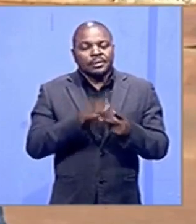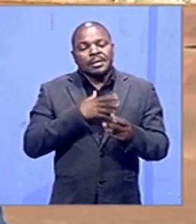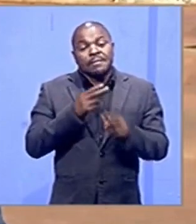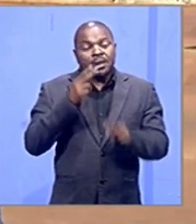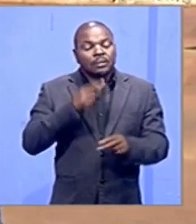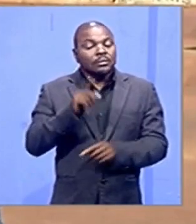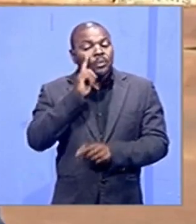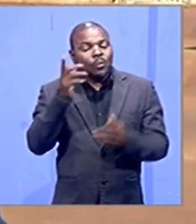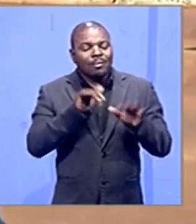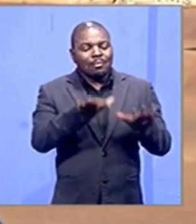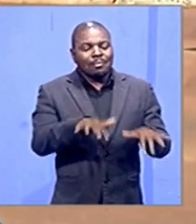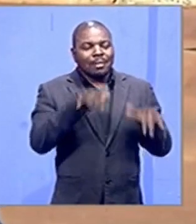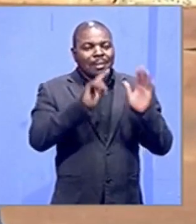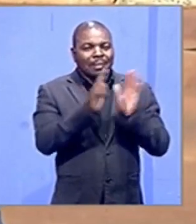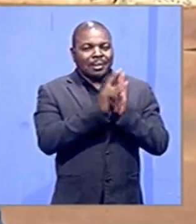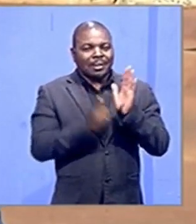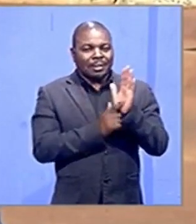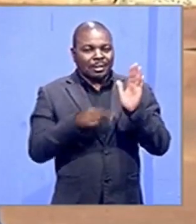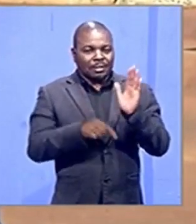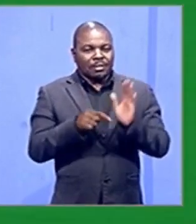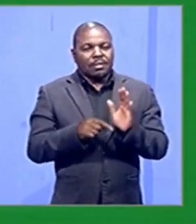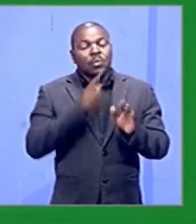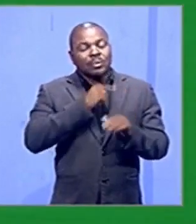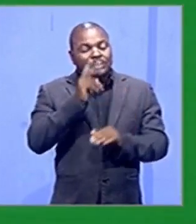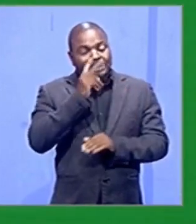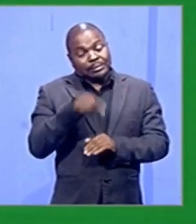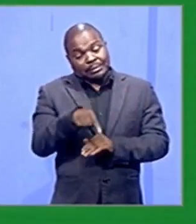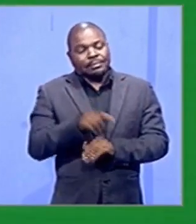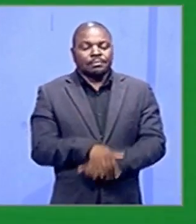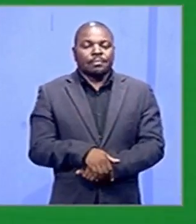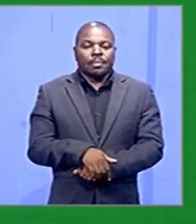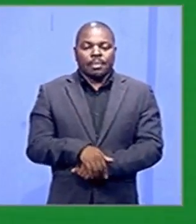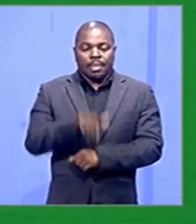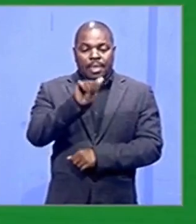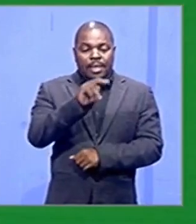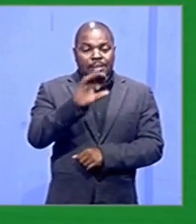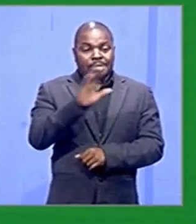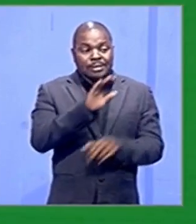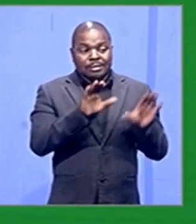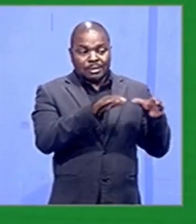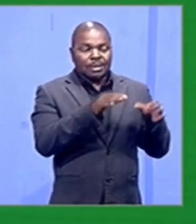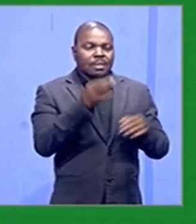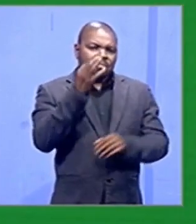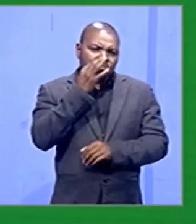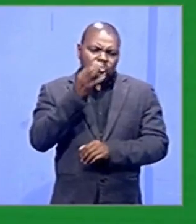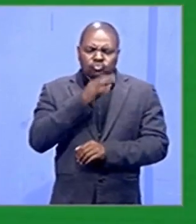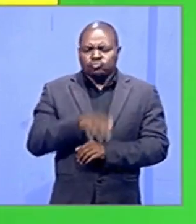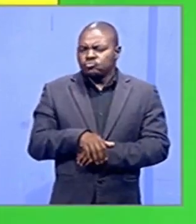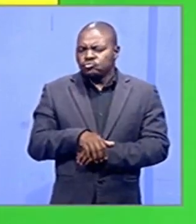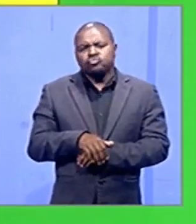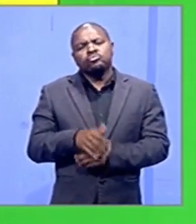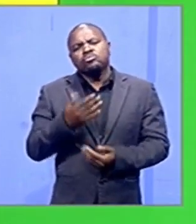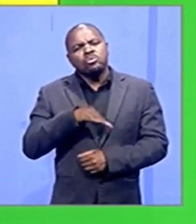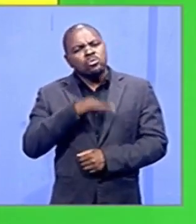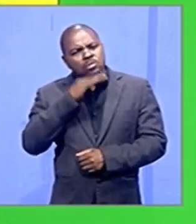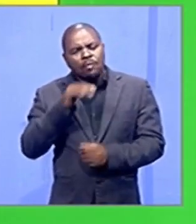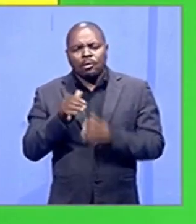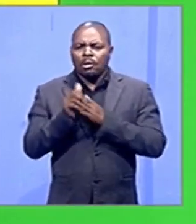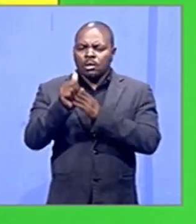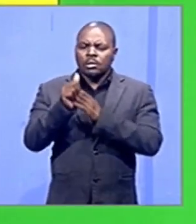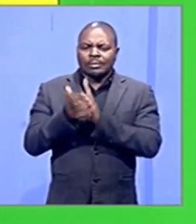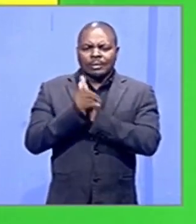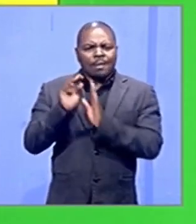tested in the legislature, but we don't see that happening. Mokgatlho wa ANC wa re ga o tlhaele baeteledipele ba ba nang le bokgoni